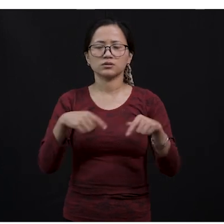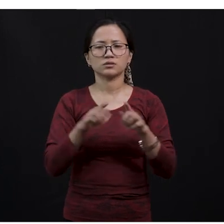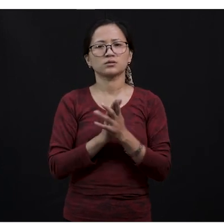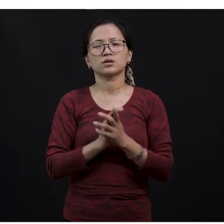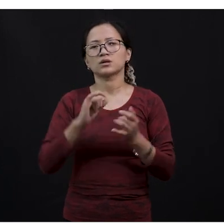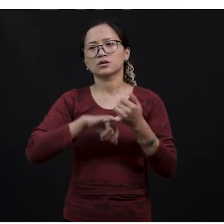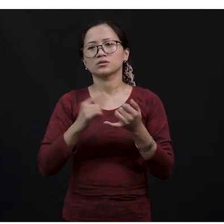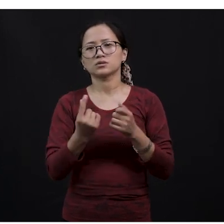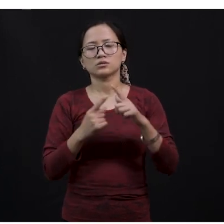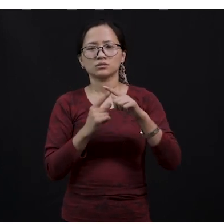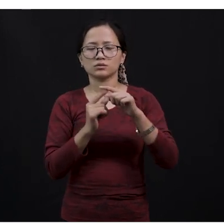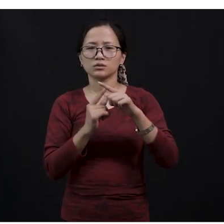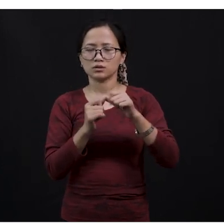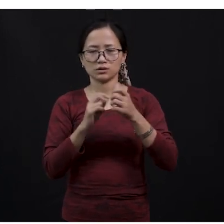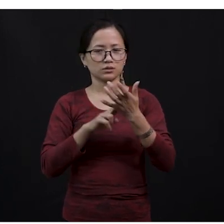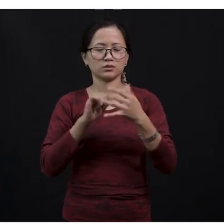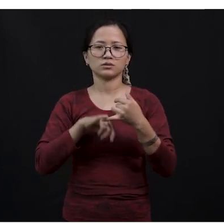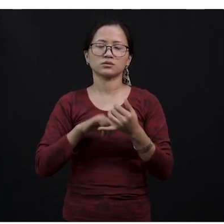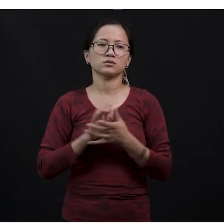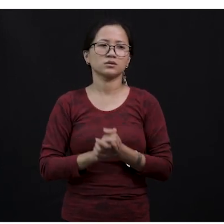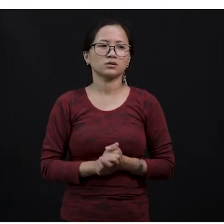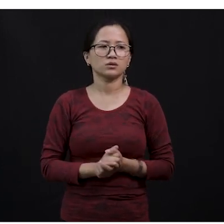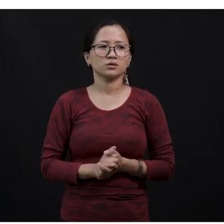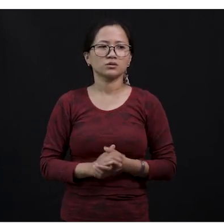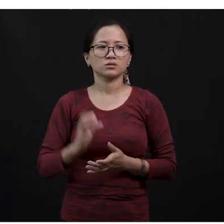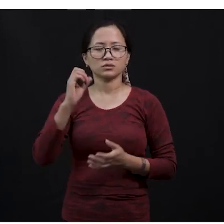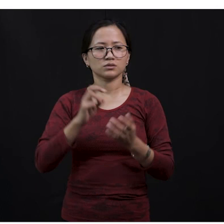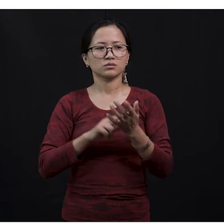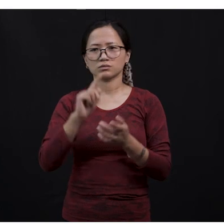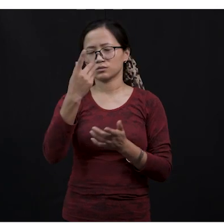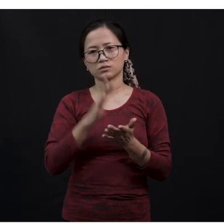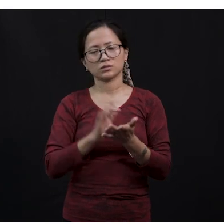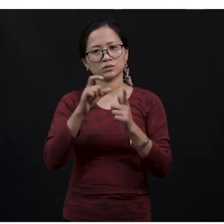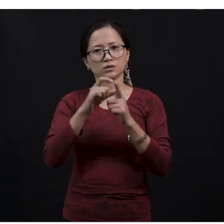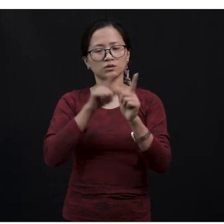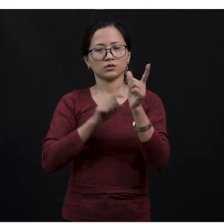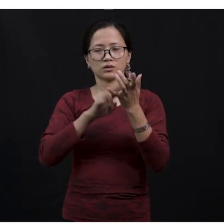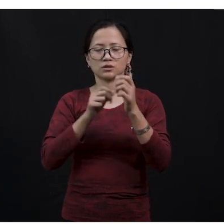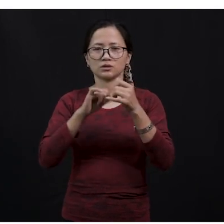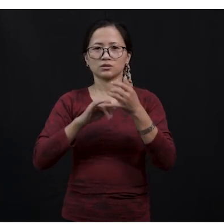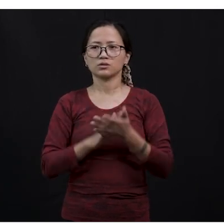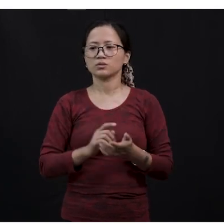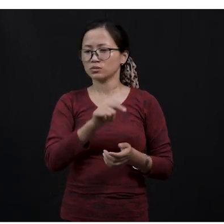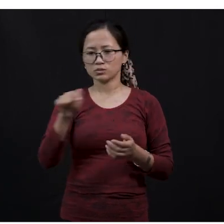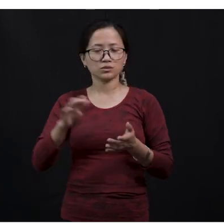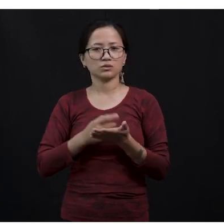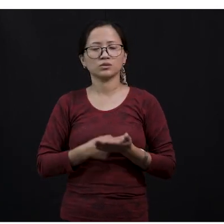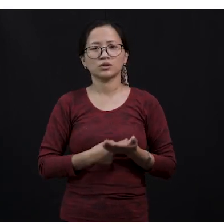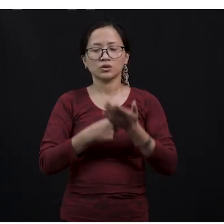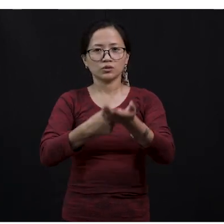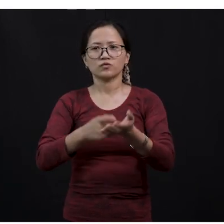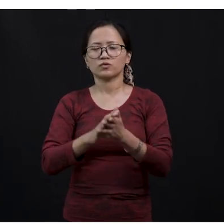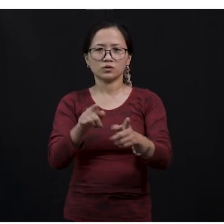of dynasties, which also resulted in their downfall, because there was not one dynasty which could rule for a longer